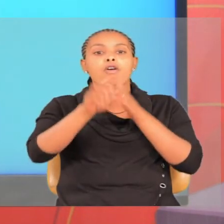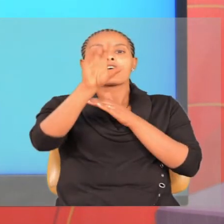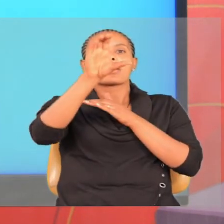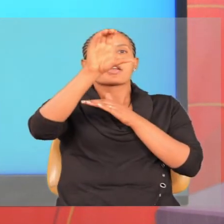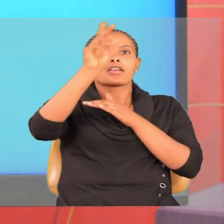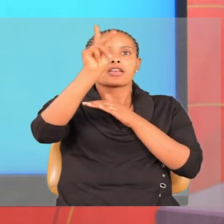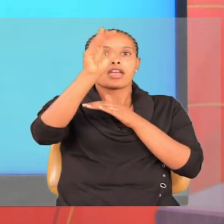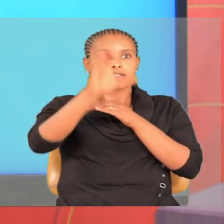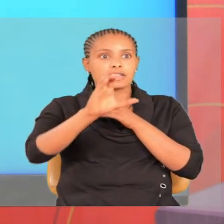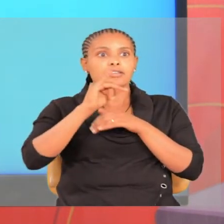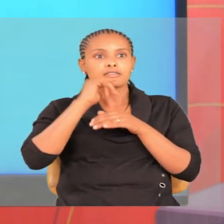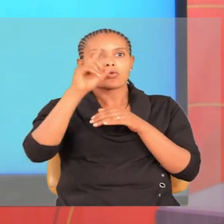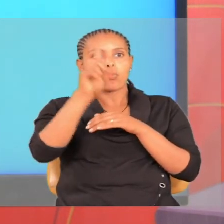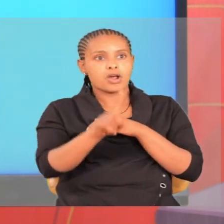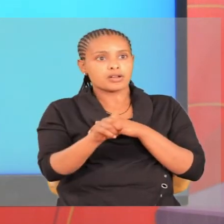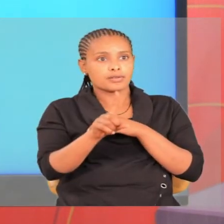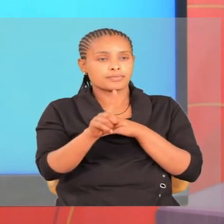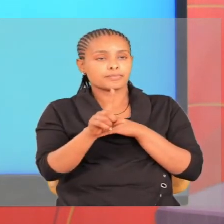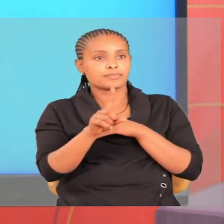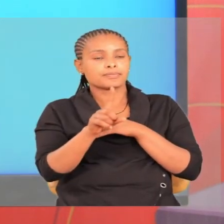KC is 1.